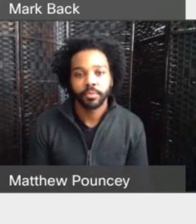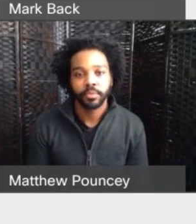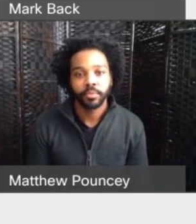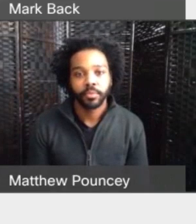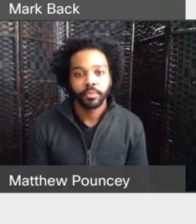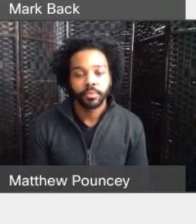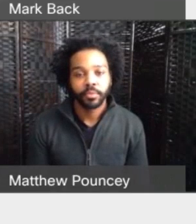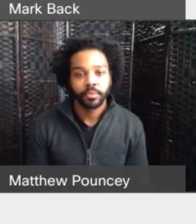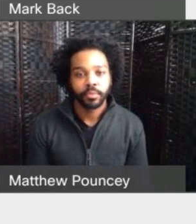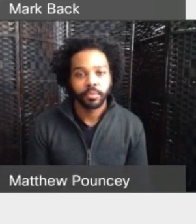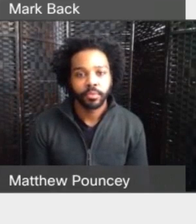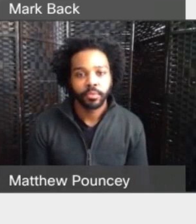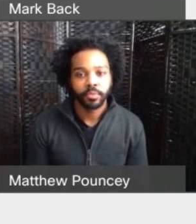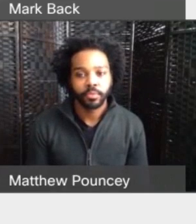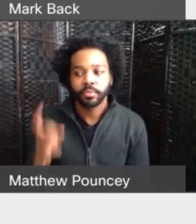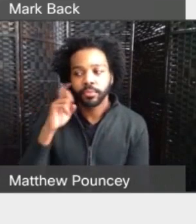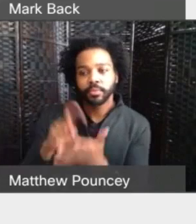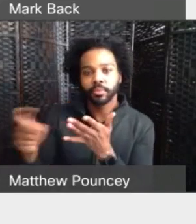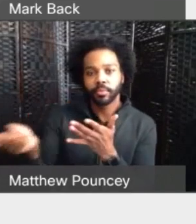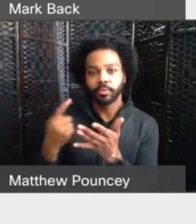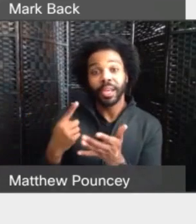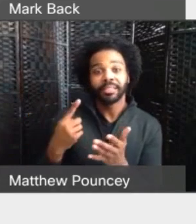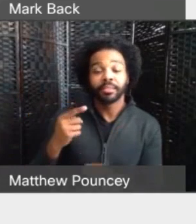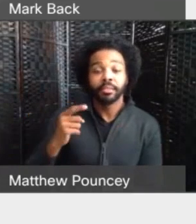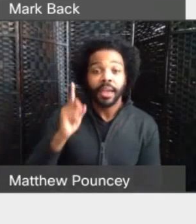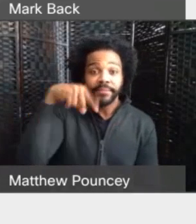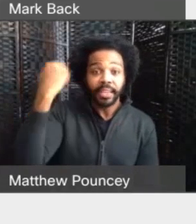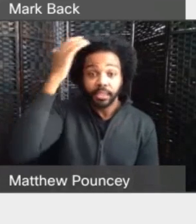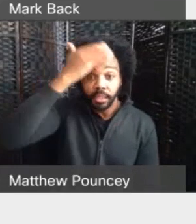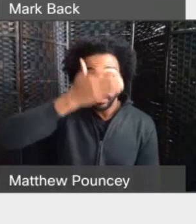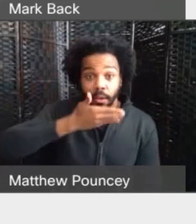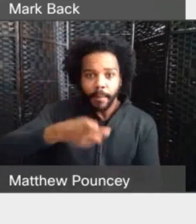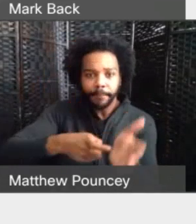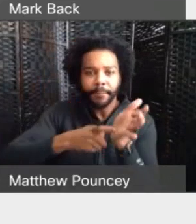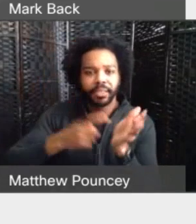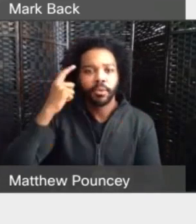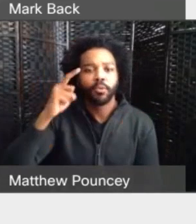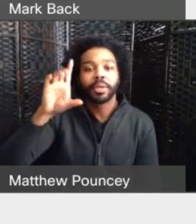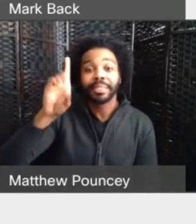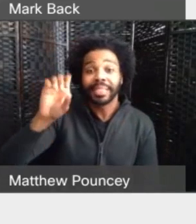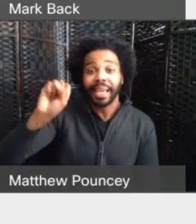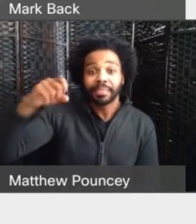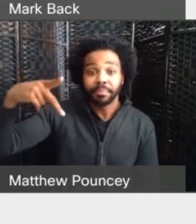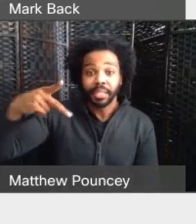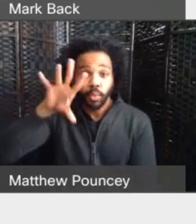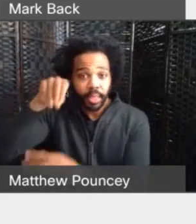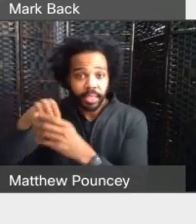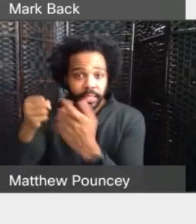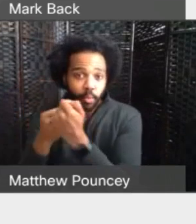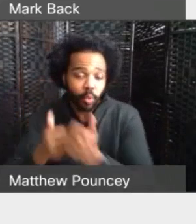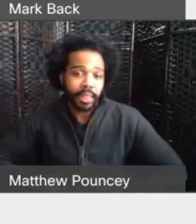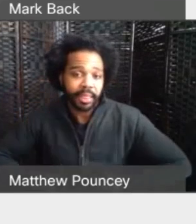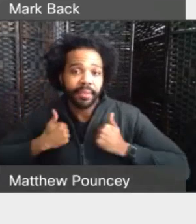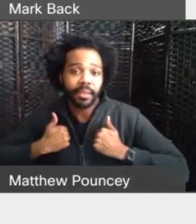So there's a question about whether face shields are mandatory for DSPs in supported living,